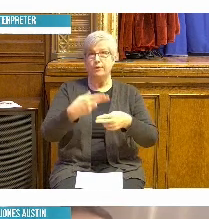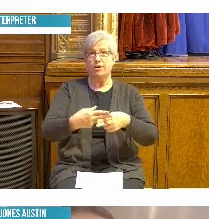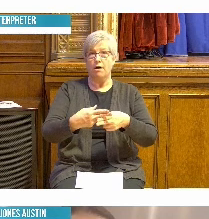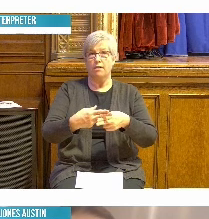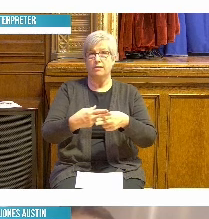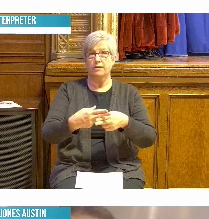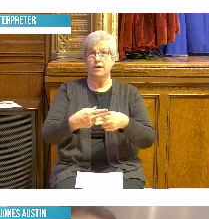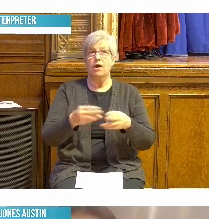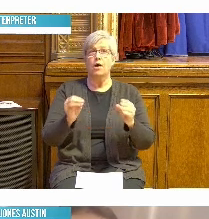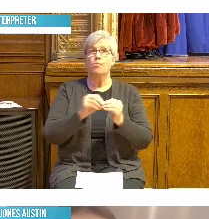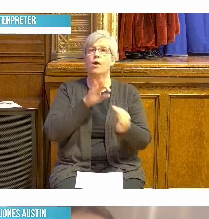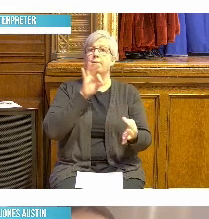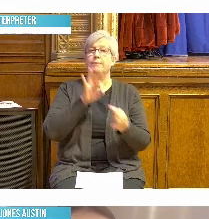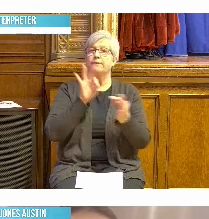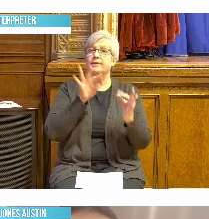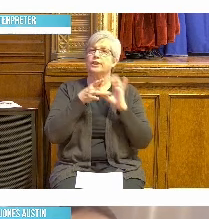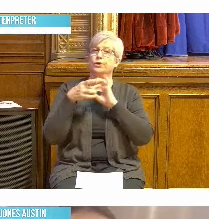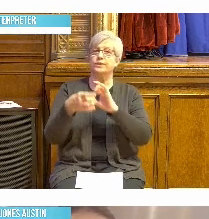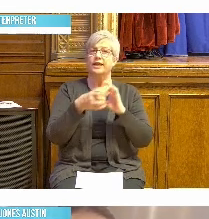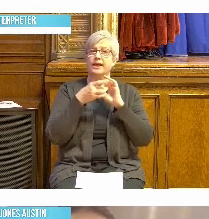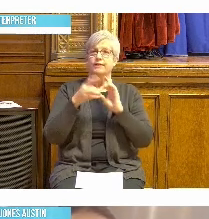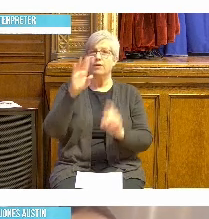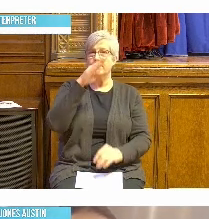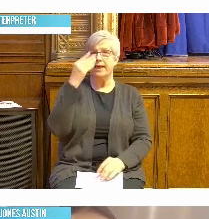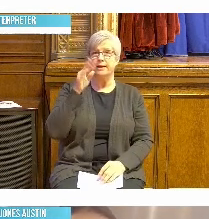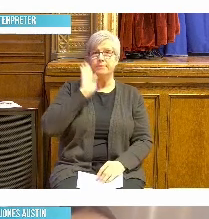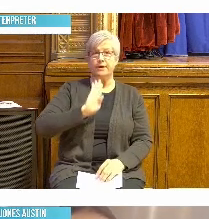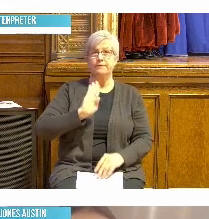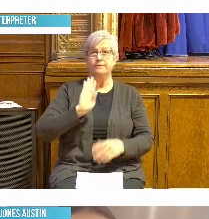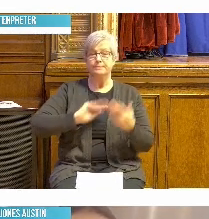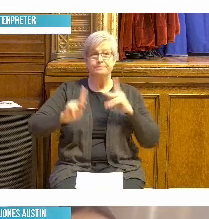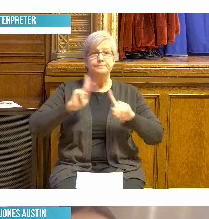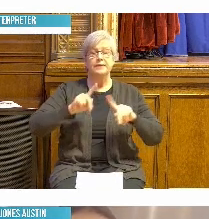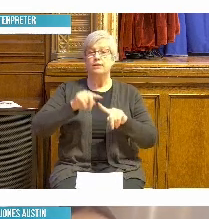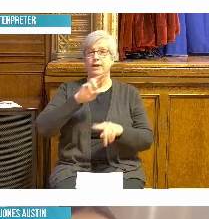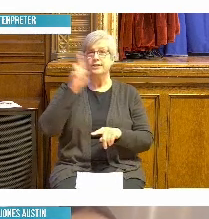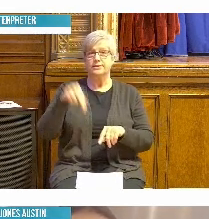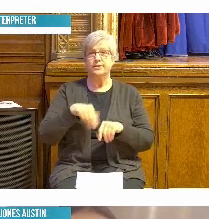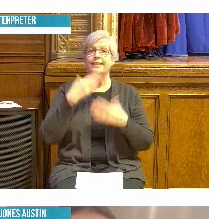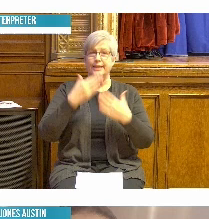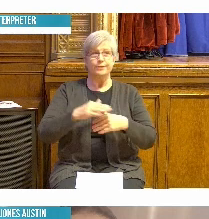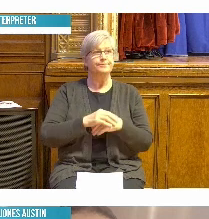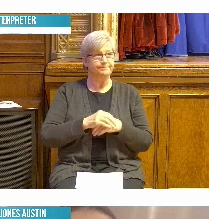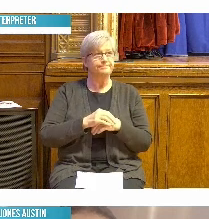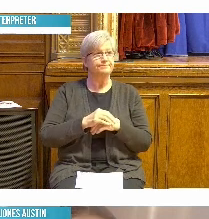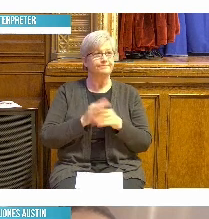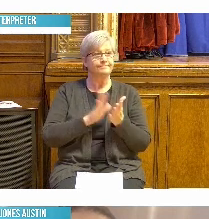is a more perfect union for Black and brown folks in the city of Rochester. Thank you.